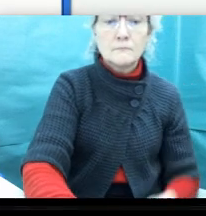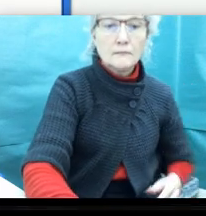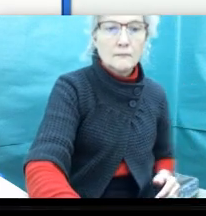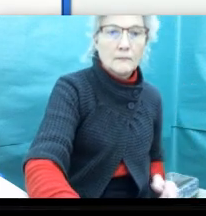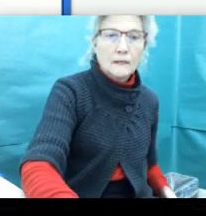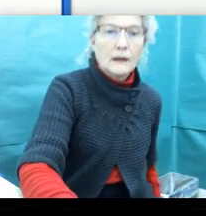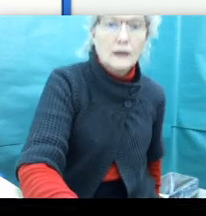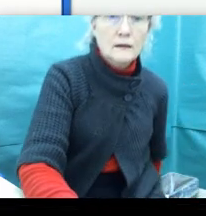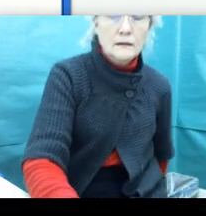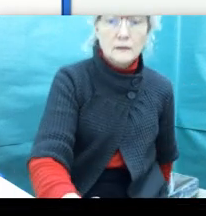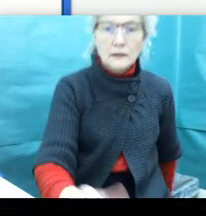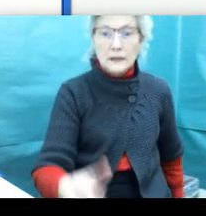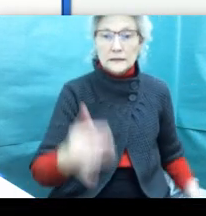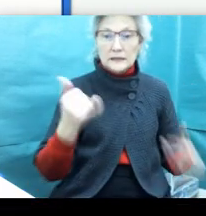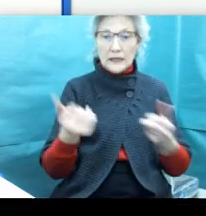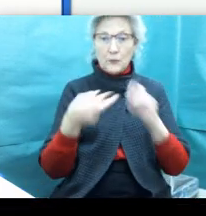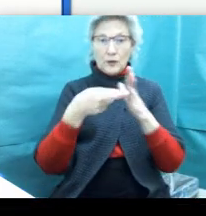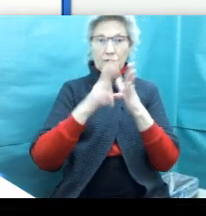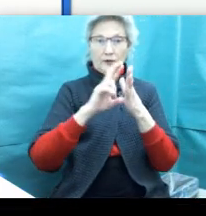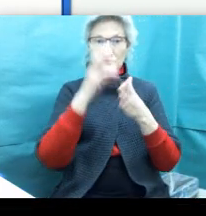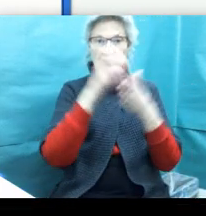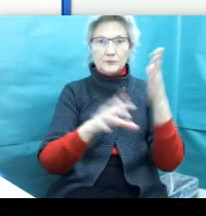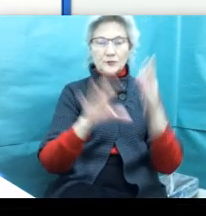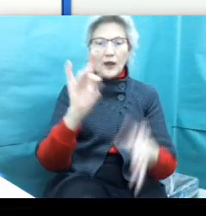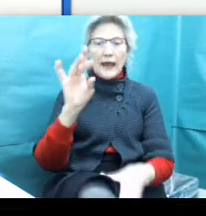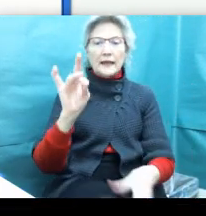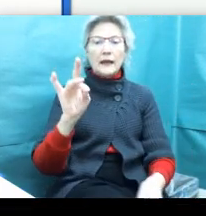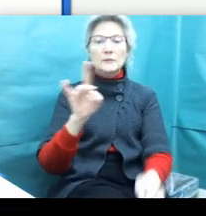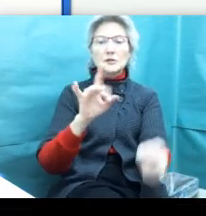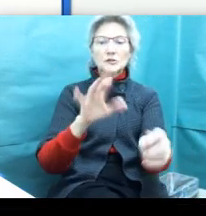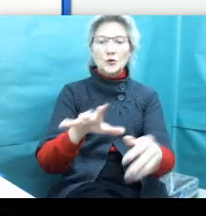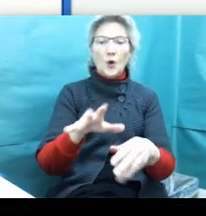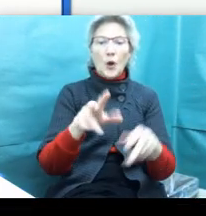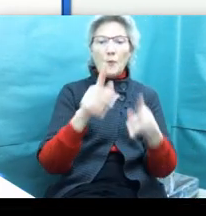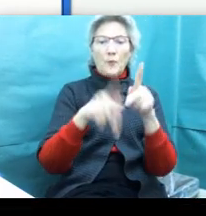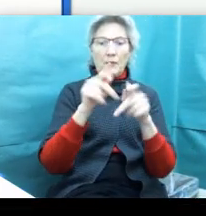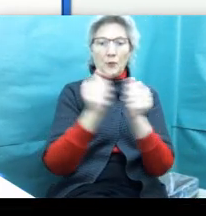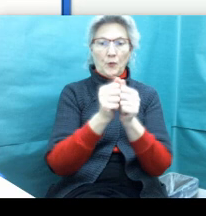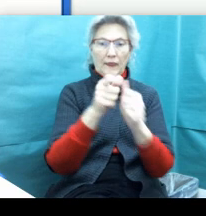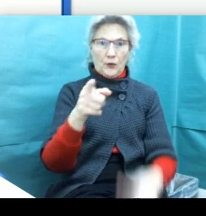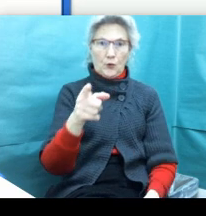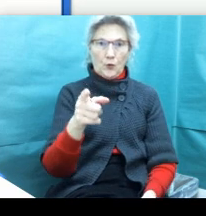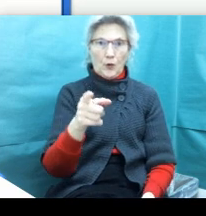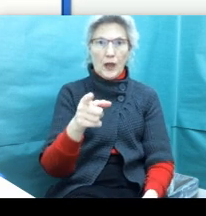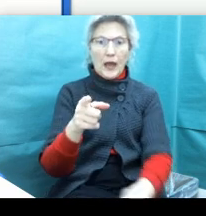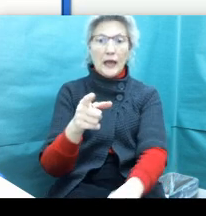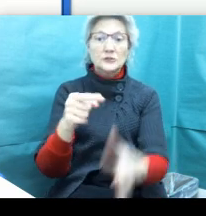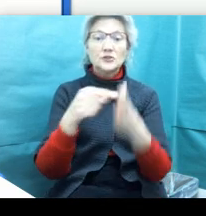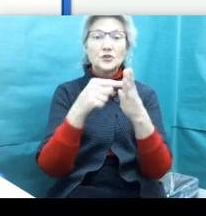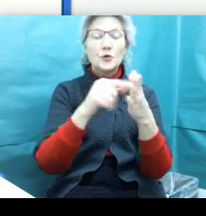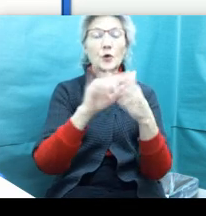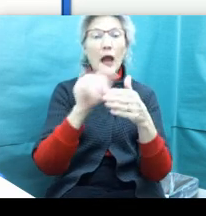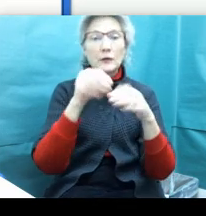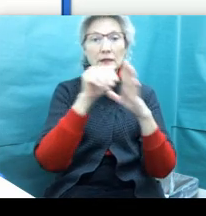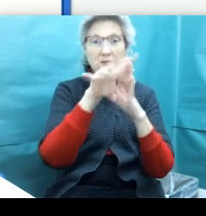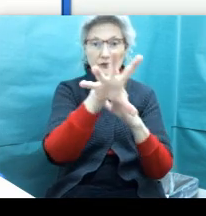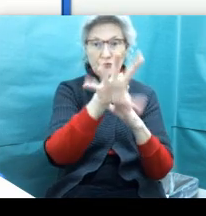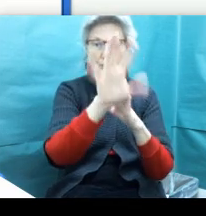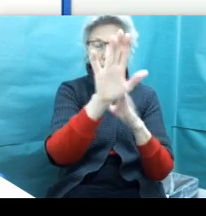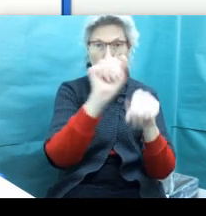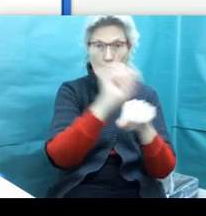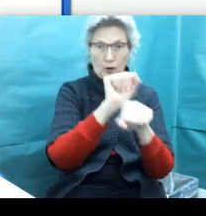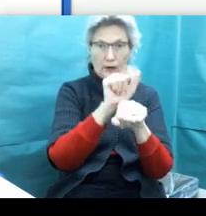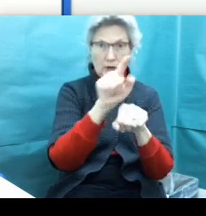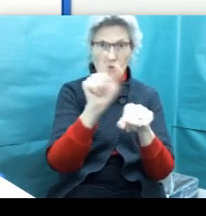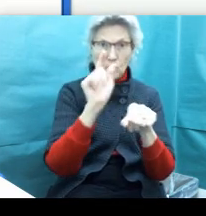Today we're going to review Chapter 8. I'm going to do a problem with you, and I'm going to show you how to insert your work, and then you're going